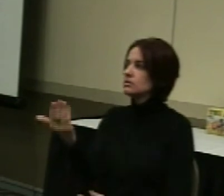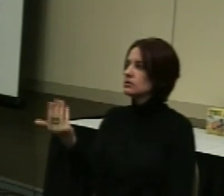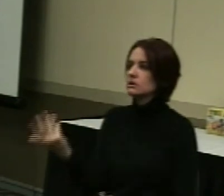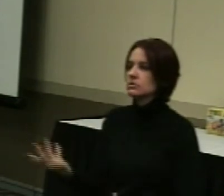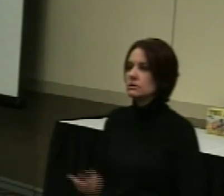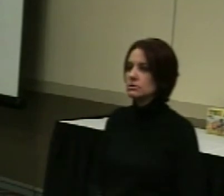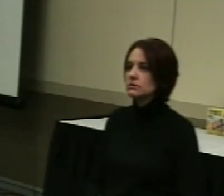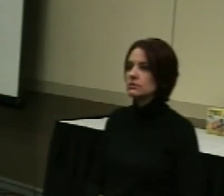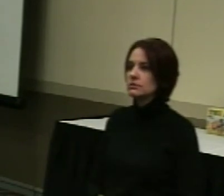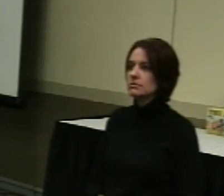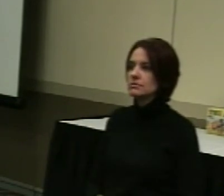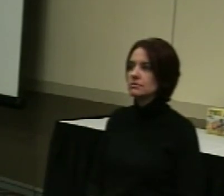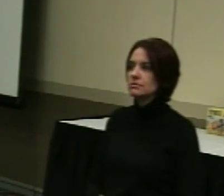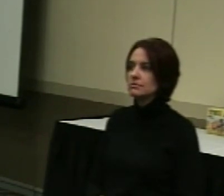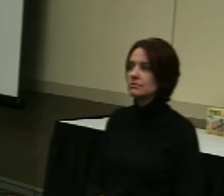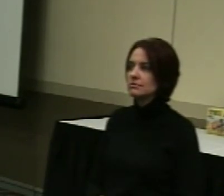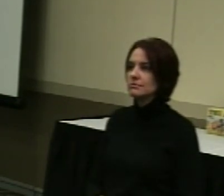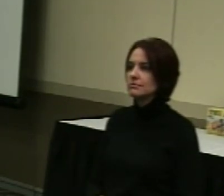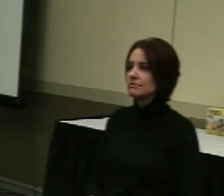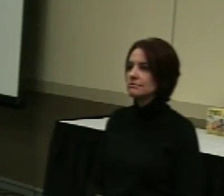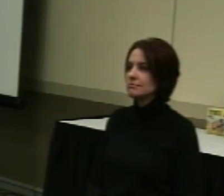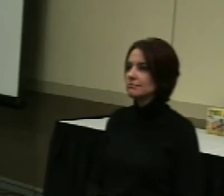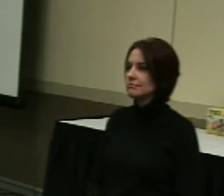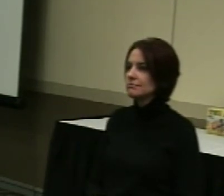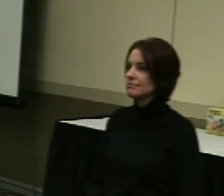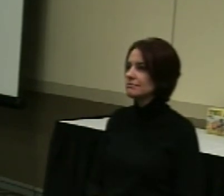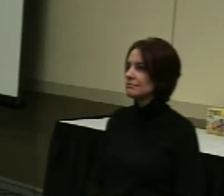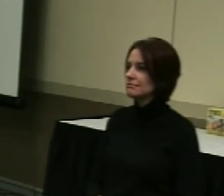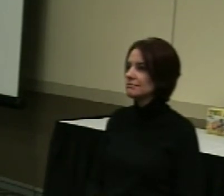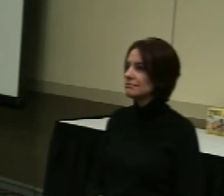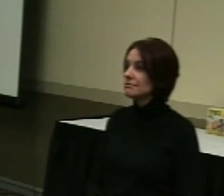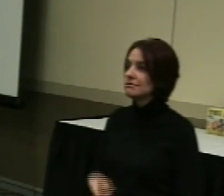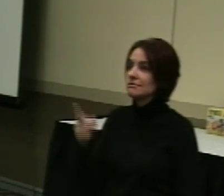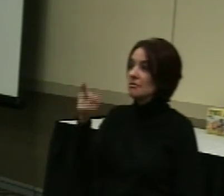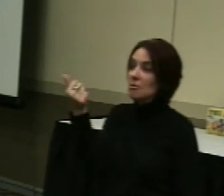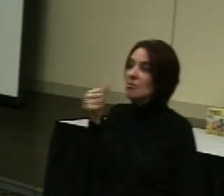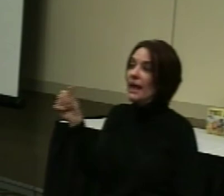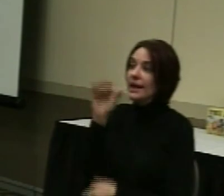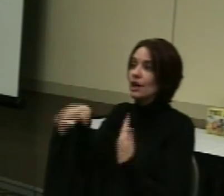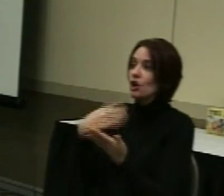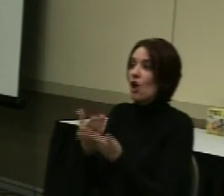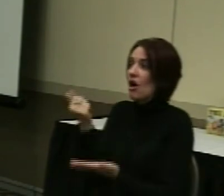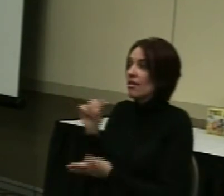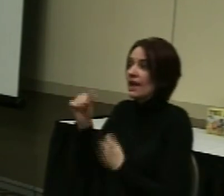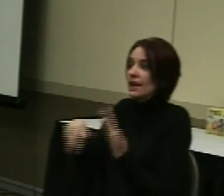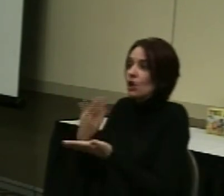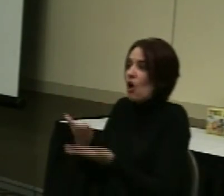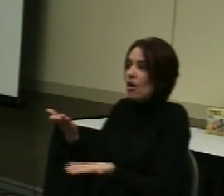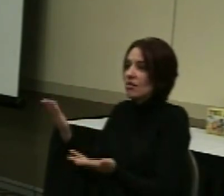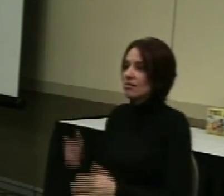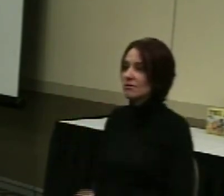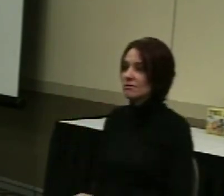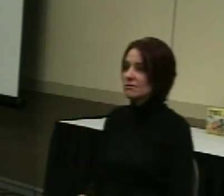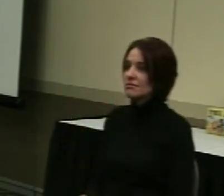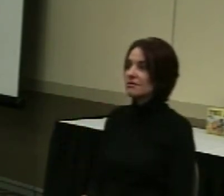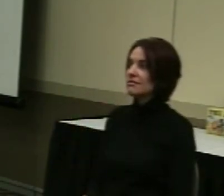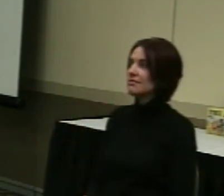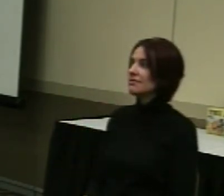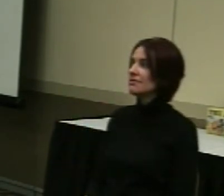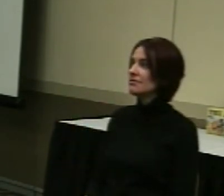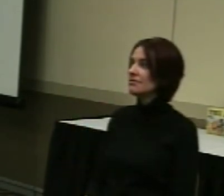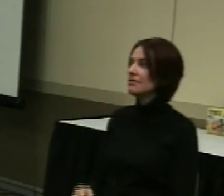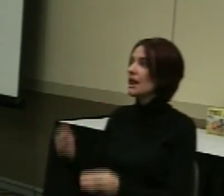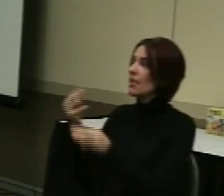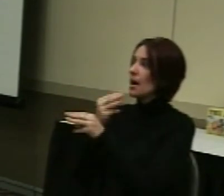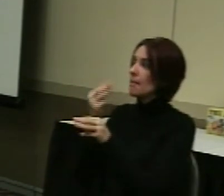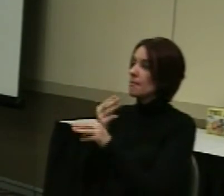What might be instructive on error patterns? I would say any and all of them. The math errors they make, as well as